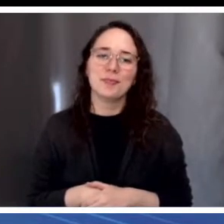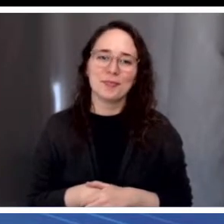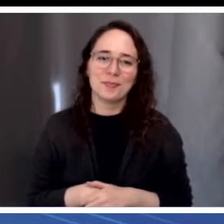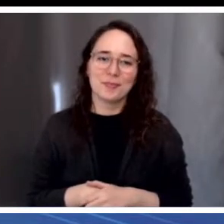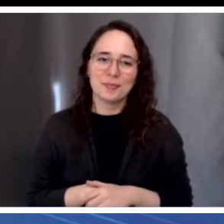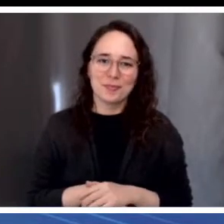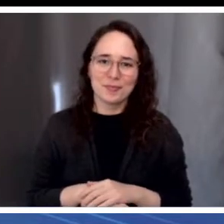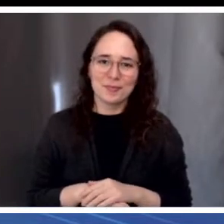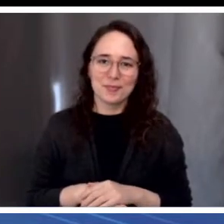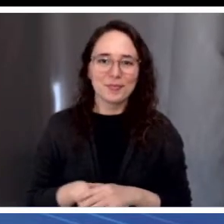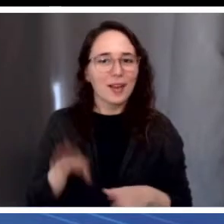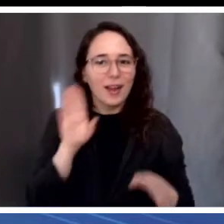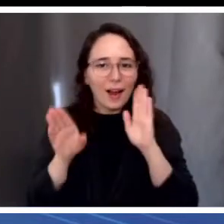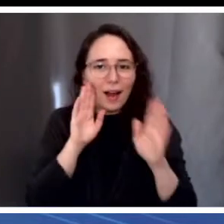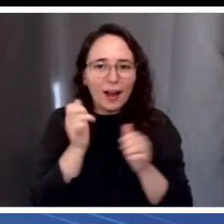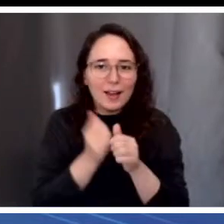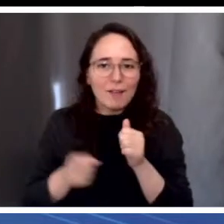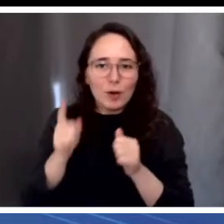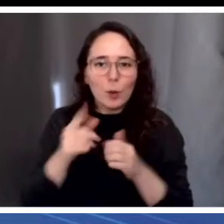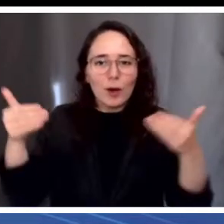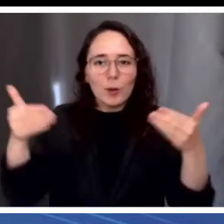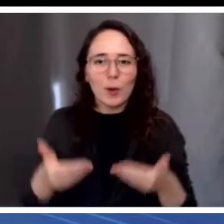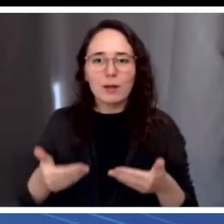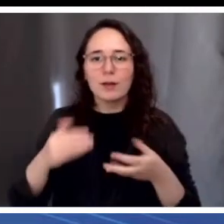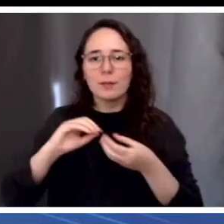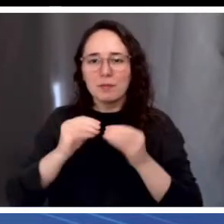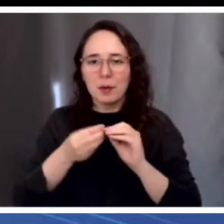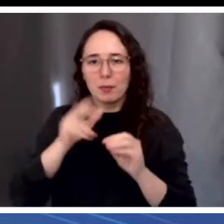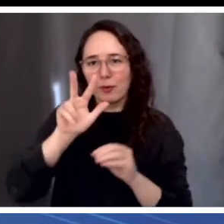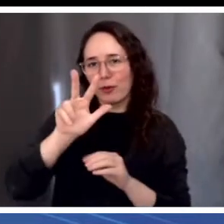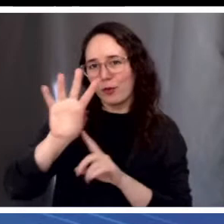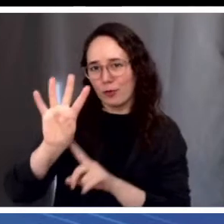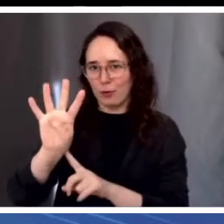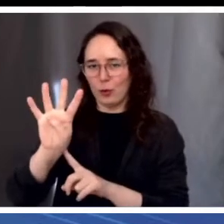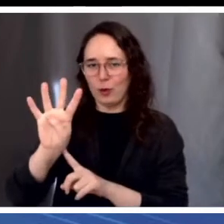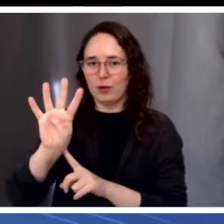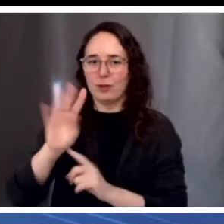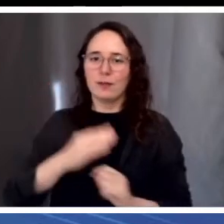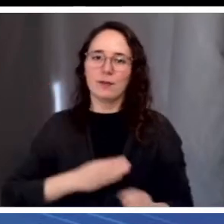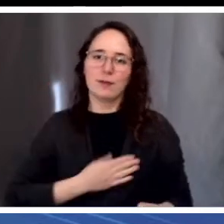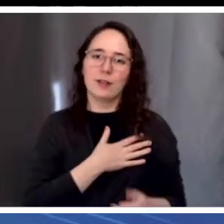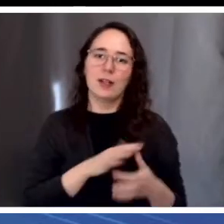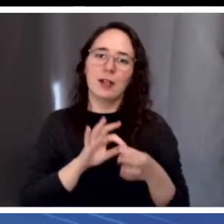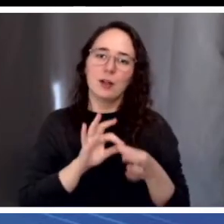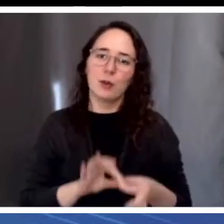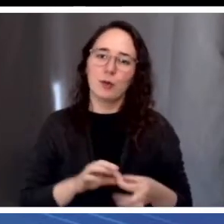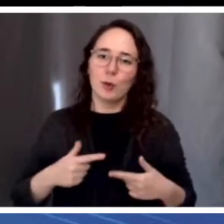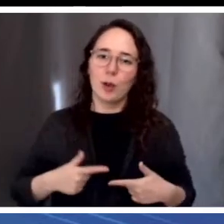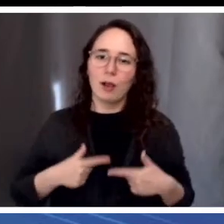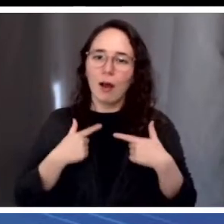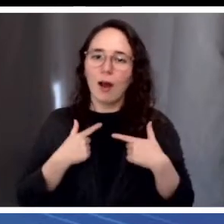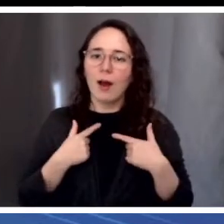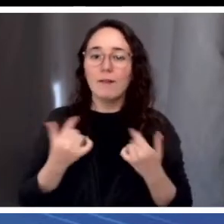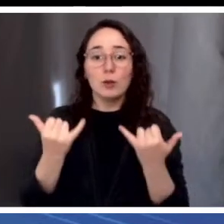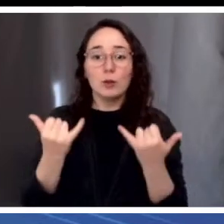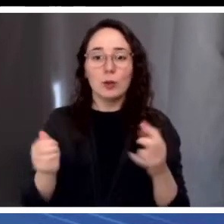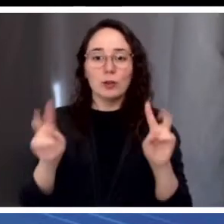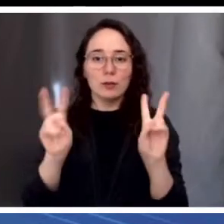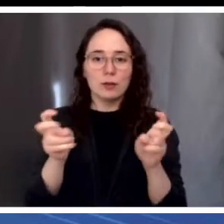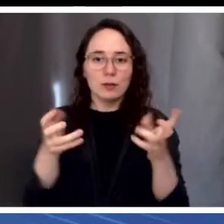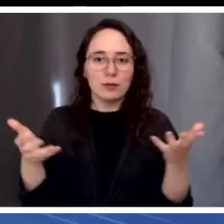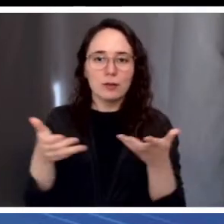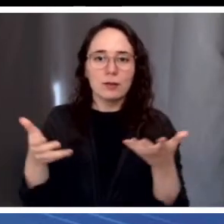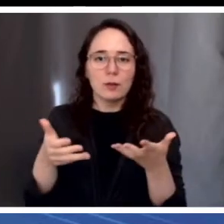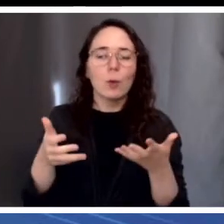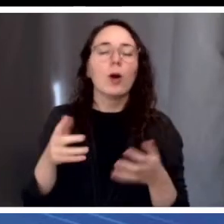Welcome to episode 34 of Feeling Through Live where we're going to discuss all things audio description. And we couldn't be